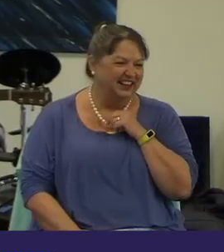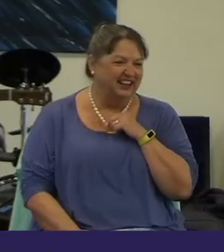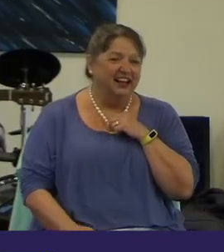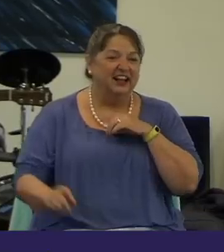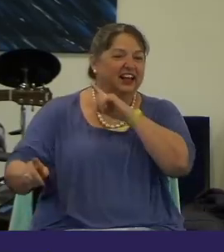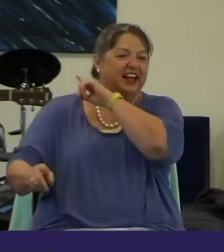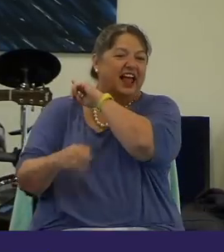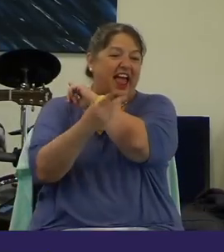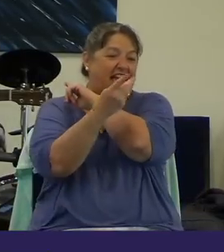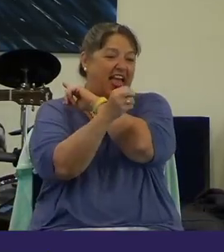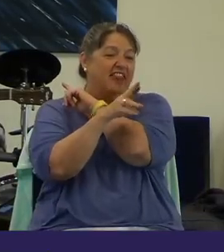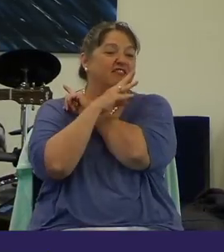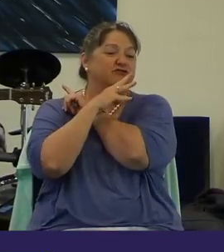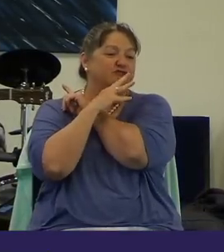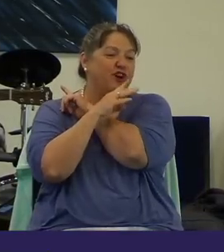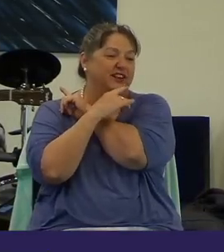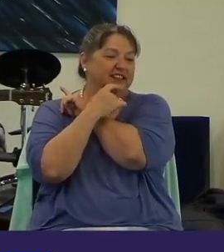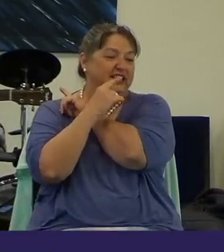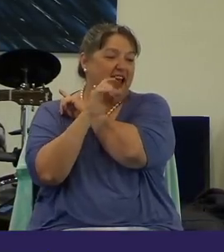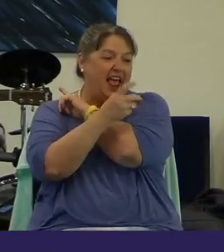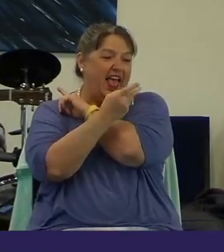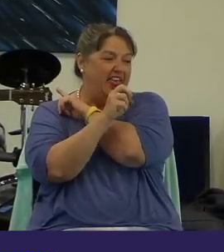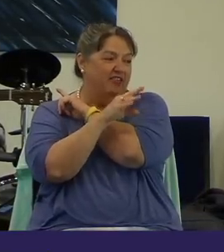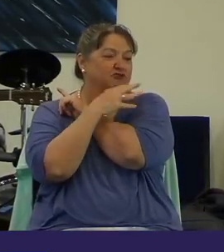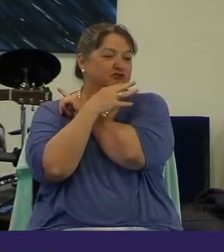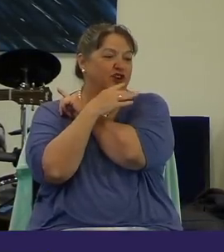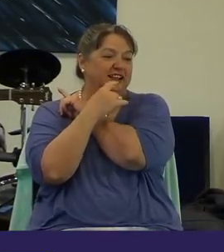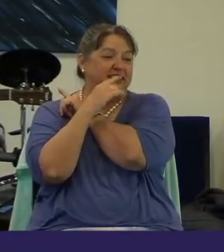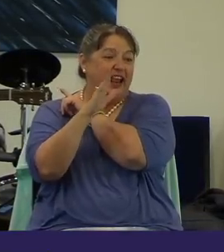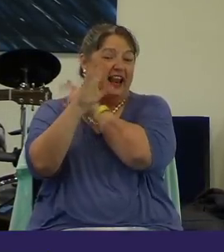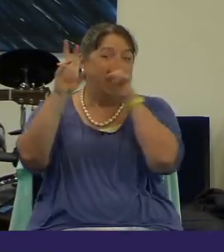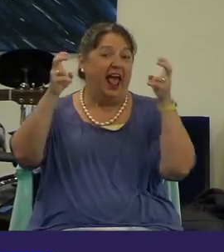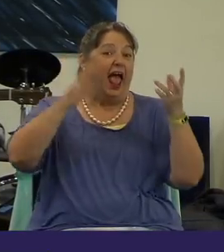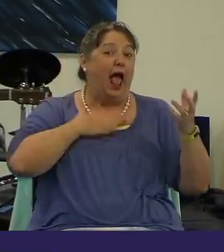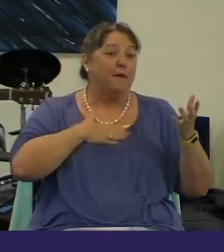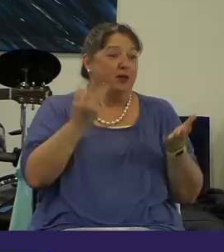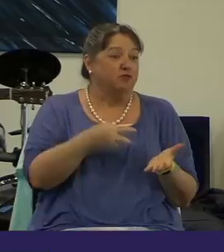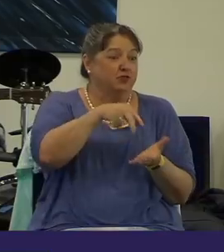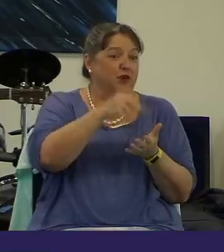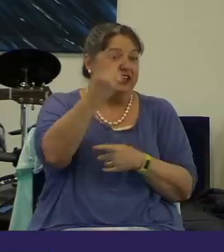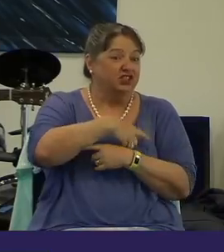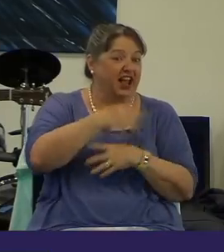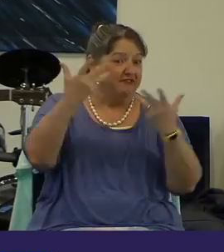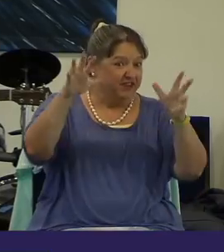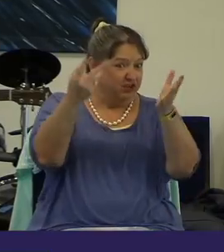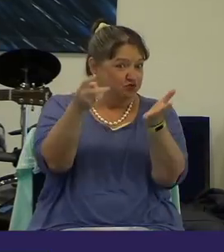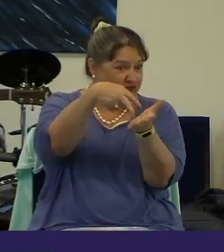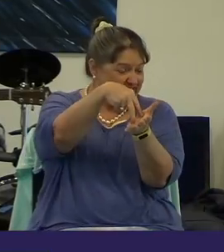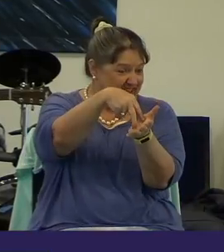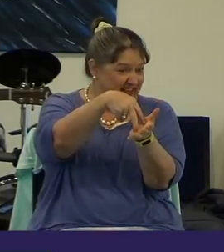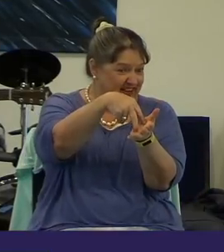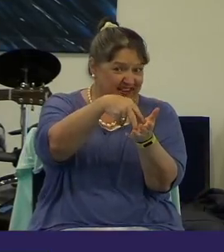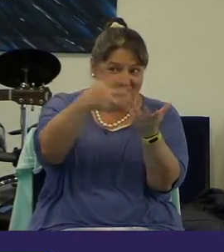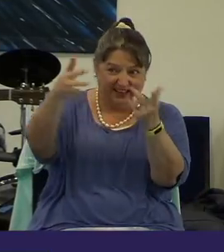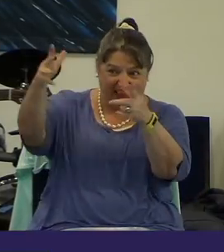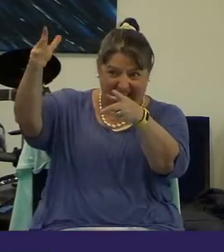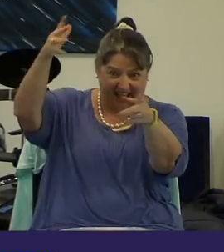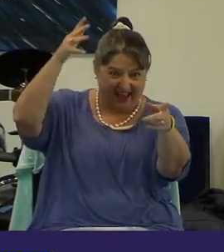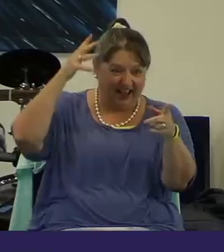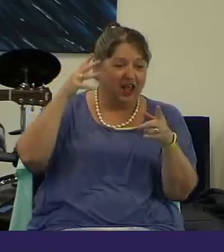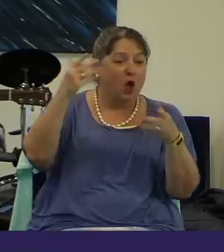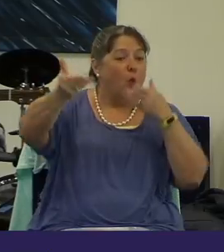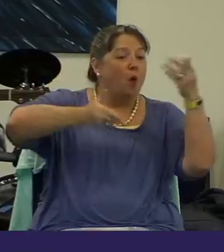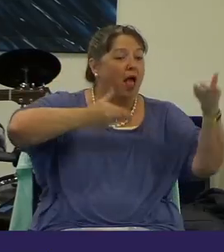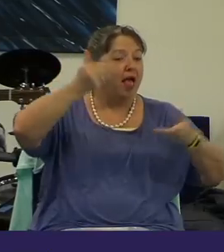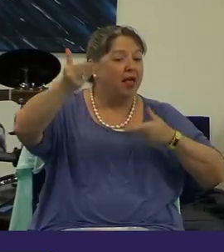Good morning. Good morning. Happy Resurrection Day. He is risen. Amen. Well, we welcome